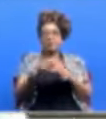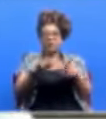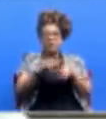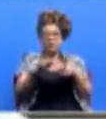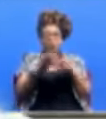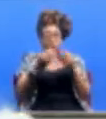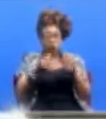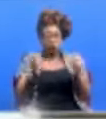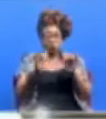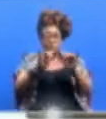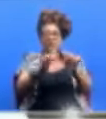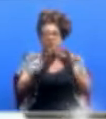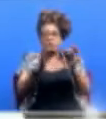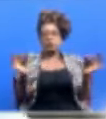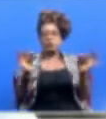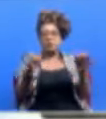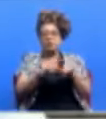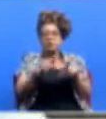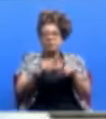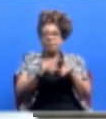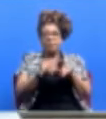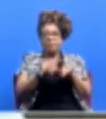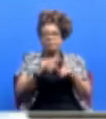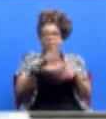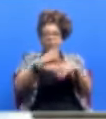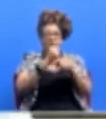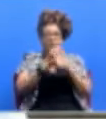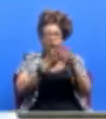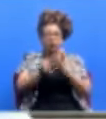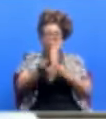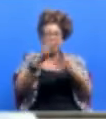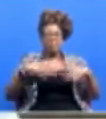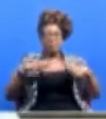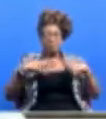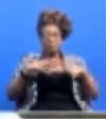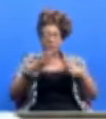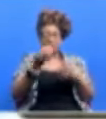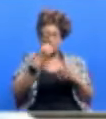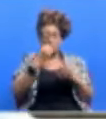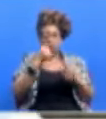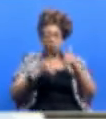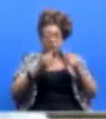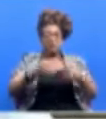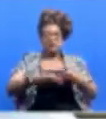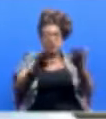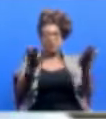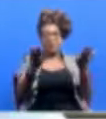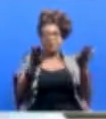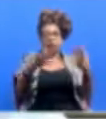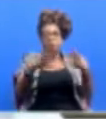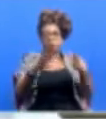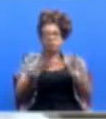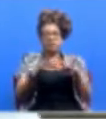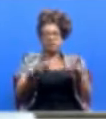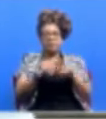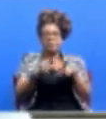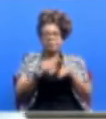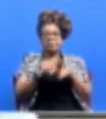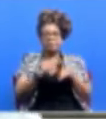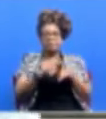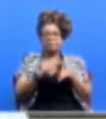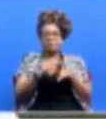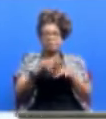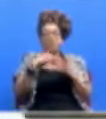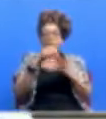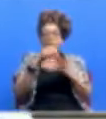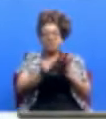itadumu kwa muda mrefu na pia ita ensure kwamba hao watu ile chakula ambao wanauzia community ni chakula ambayo pia